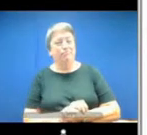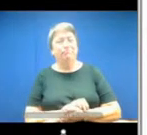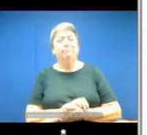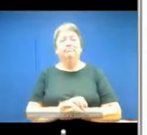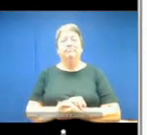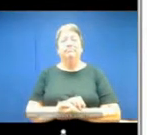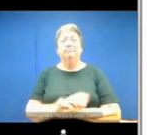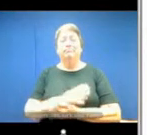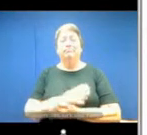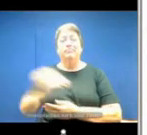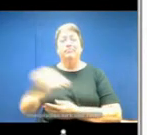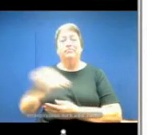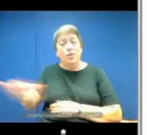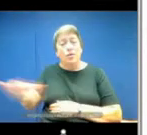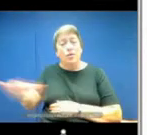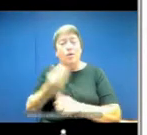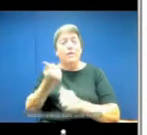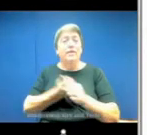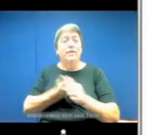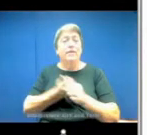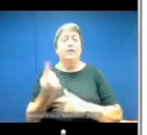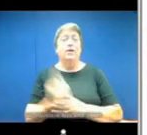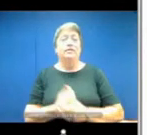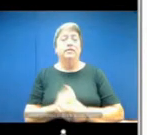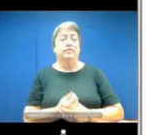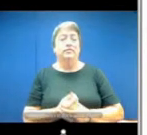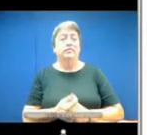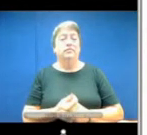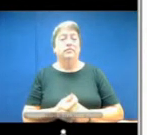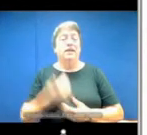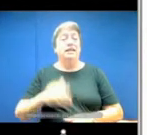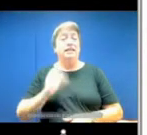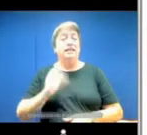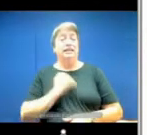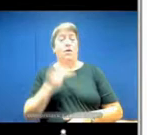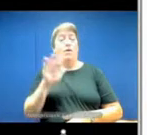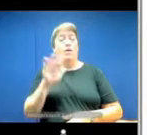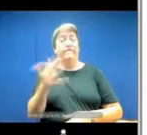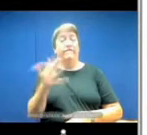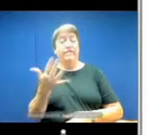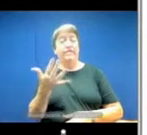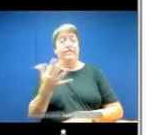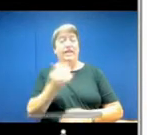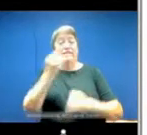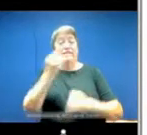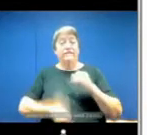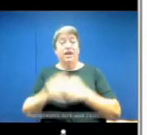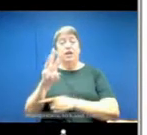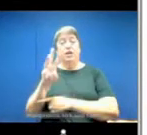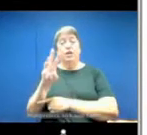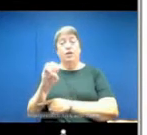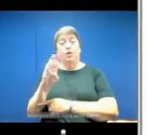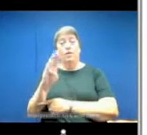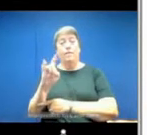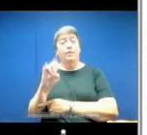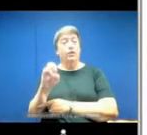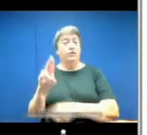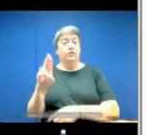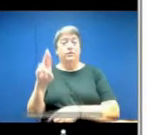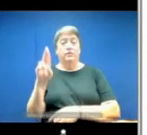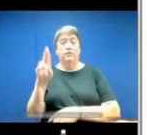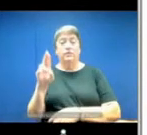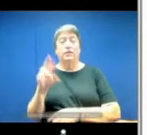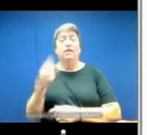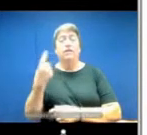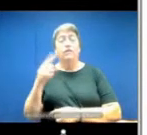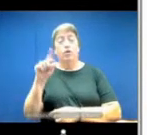And welcome, everyone. This is our 5th and final webinar in the 2013